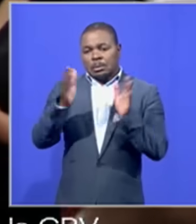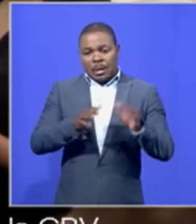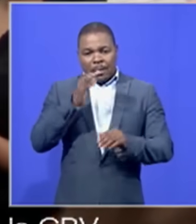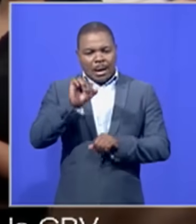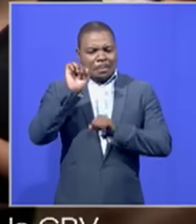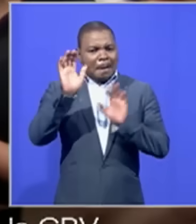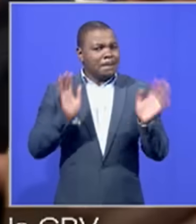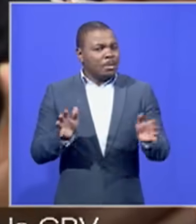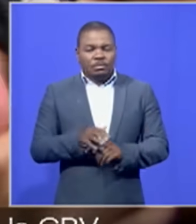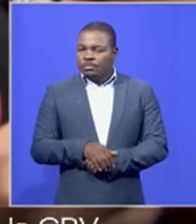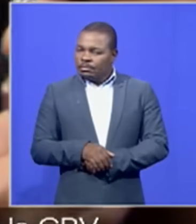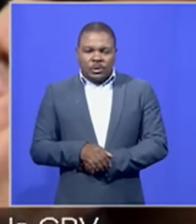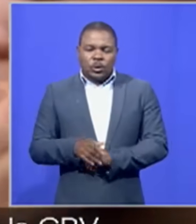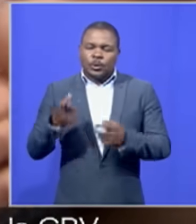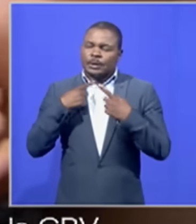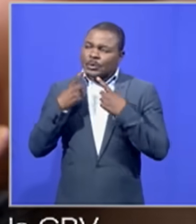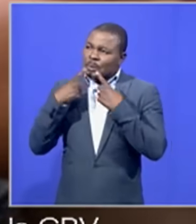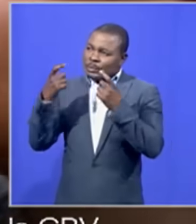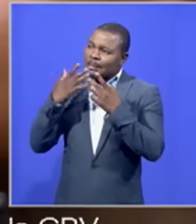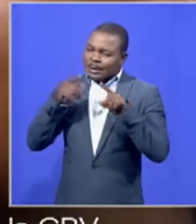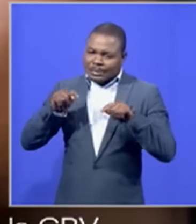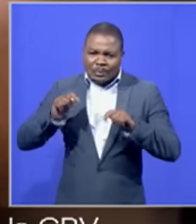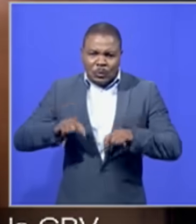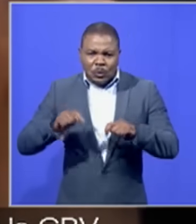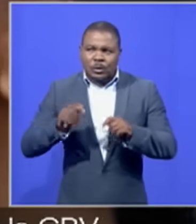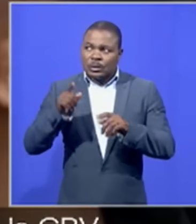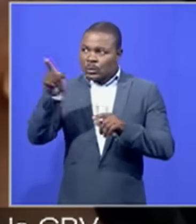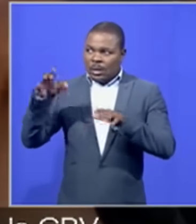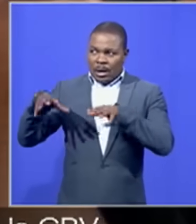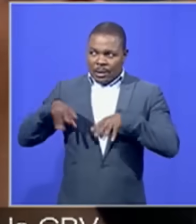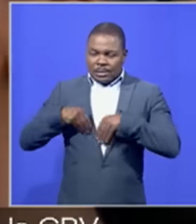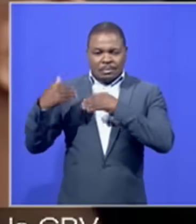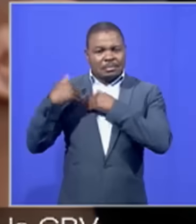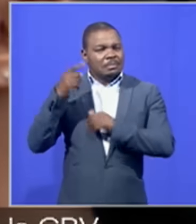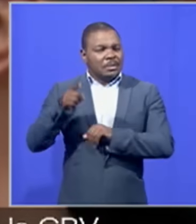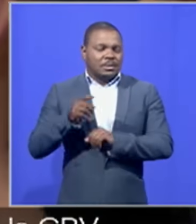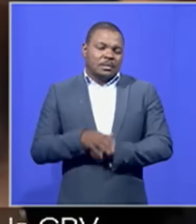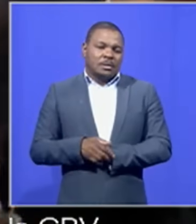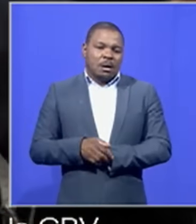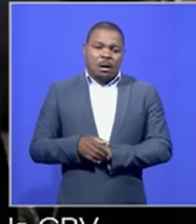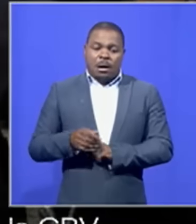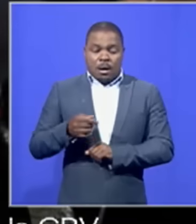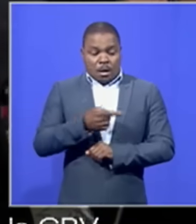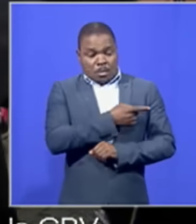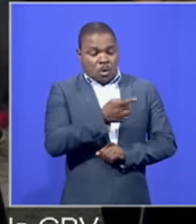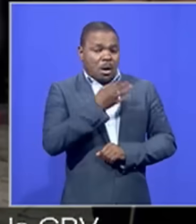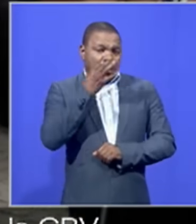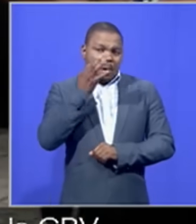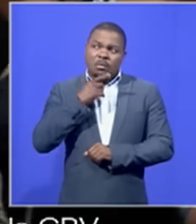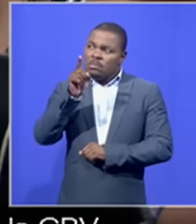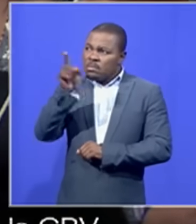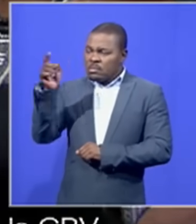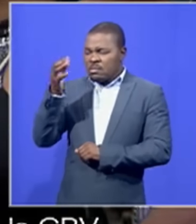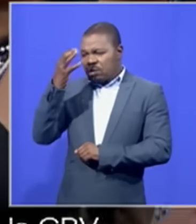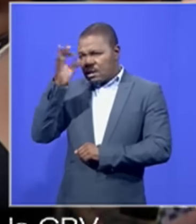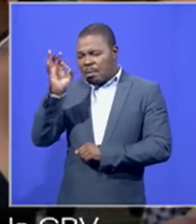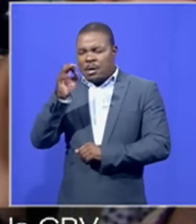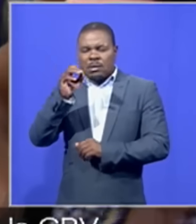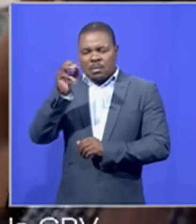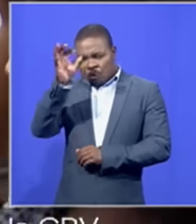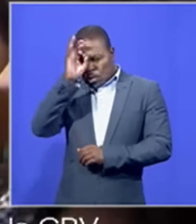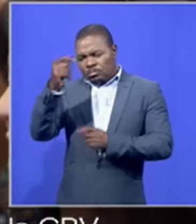fela, mme ke boikuelo jwa tshoganyetso le go rwala maikarabelo. Ba ikuela gore makala a tshegetsang molao a tsiboge ka bonako,